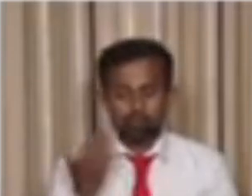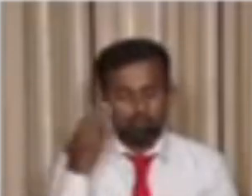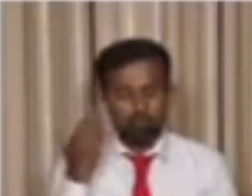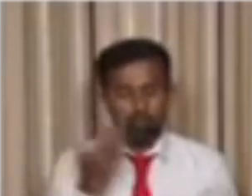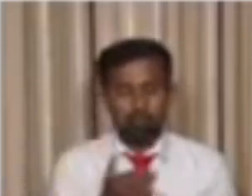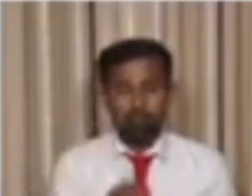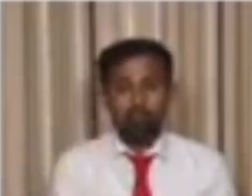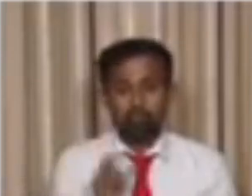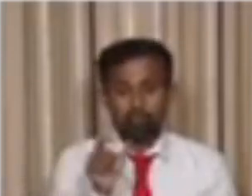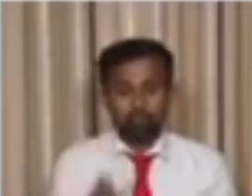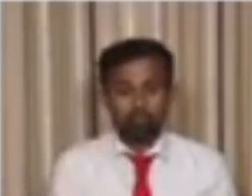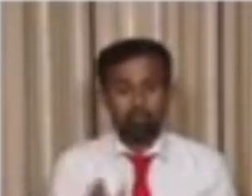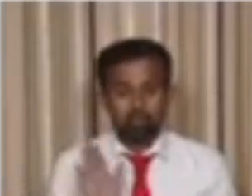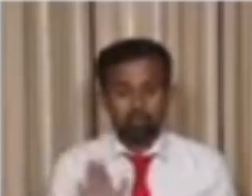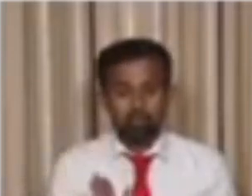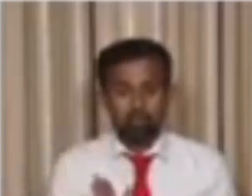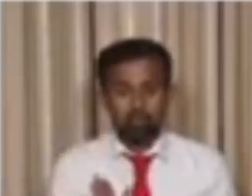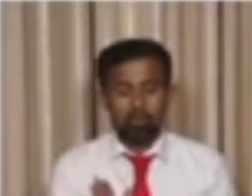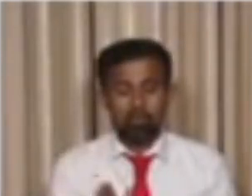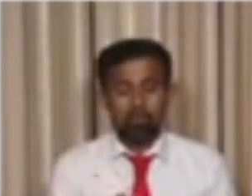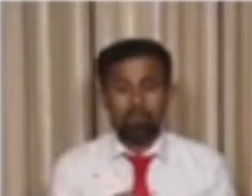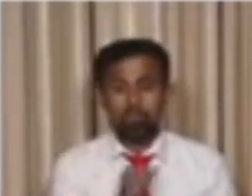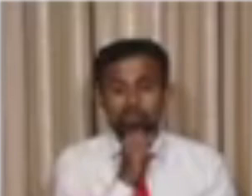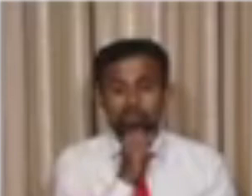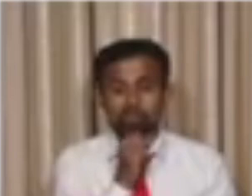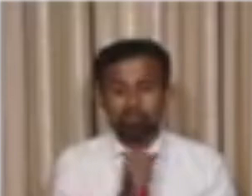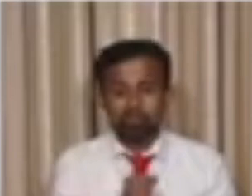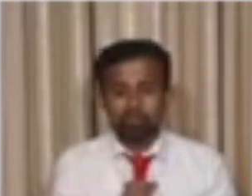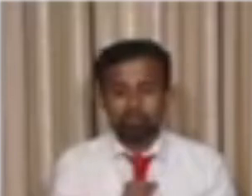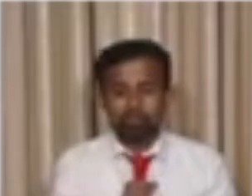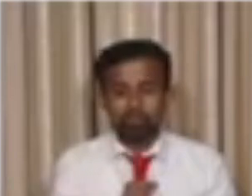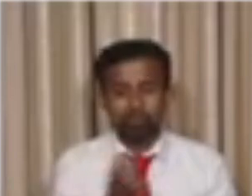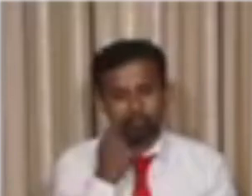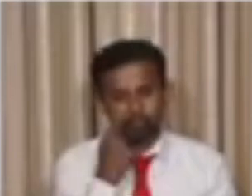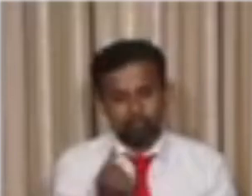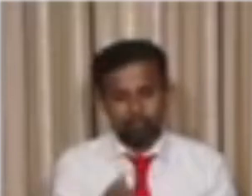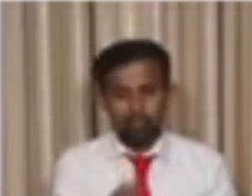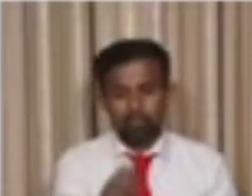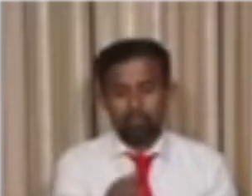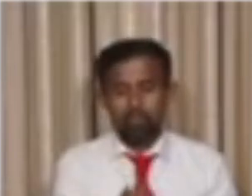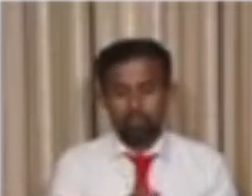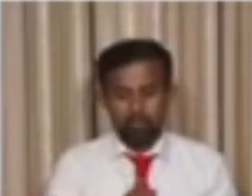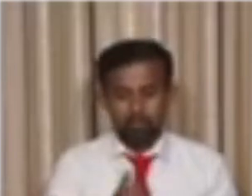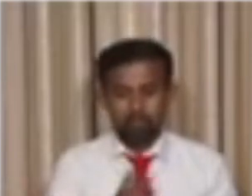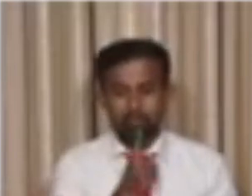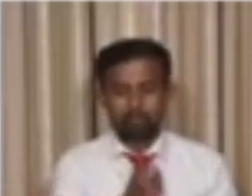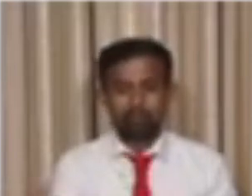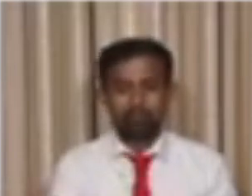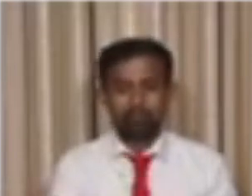bit, I thought I'll take the opportunity today to state our position on that